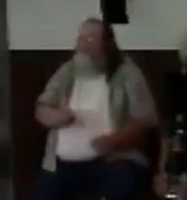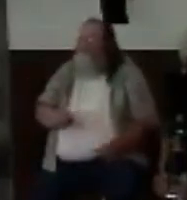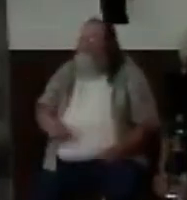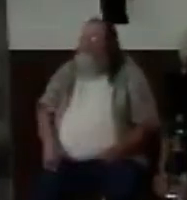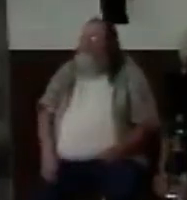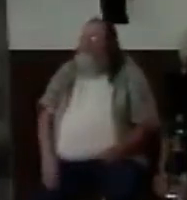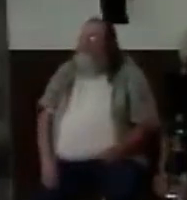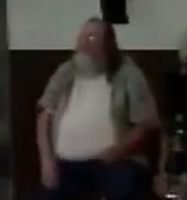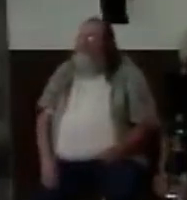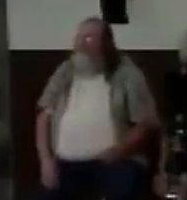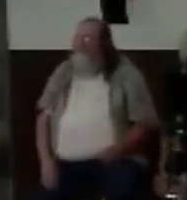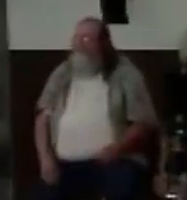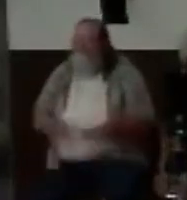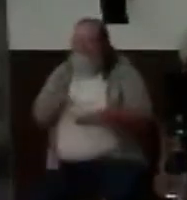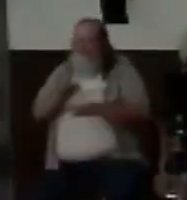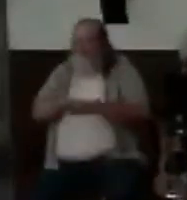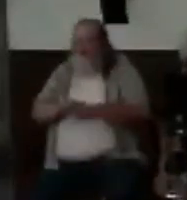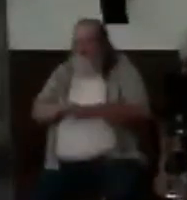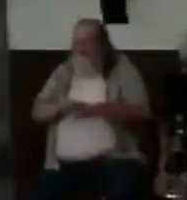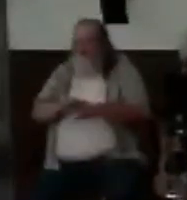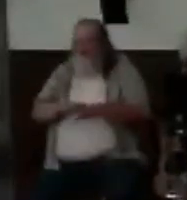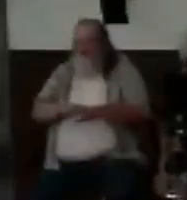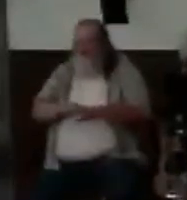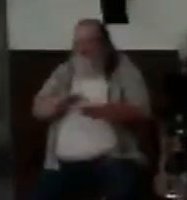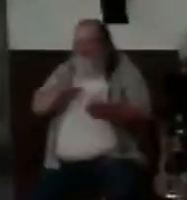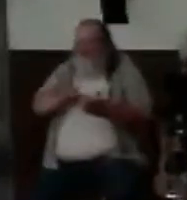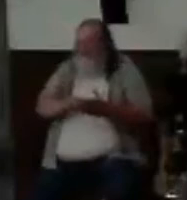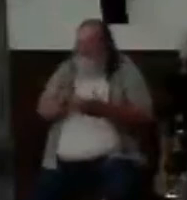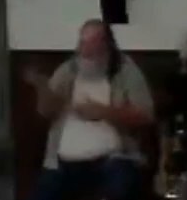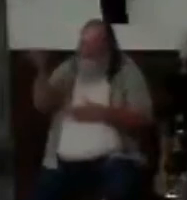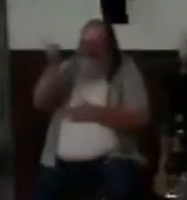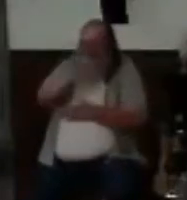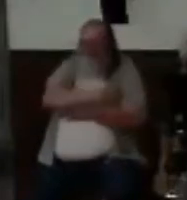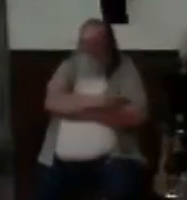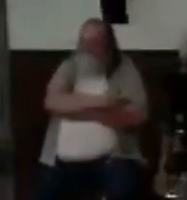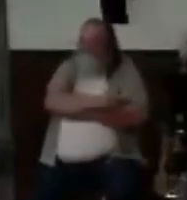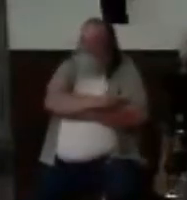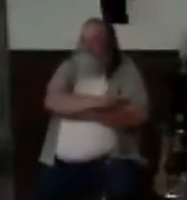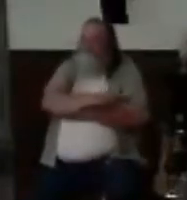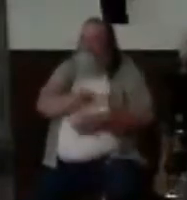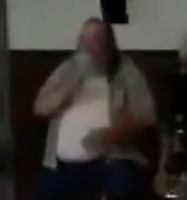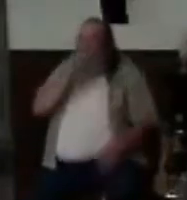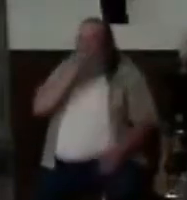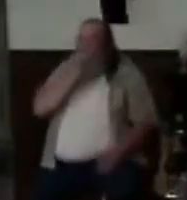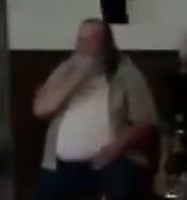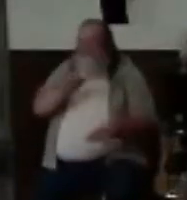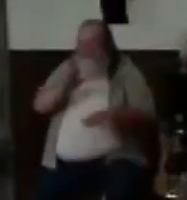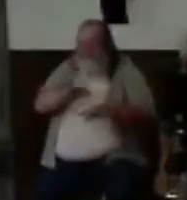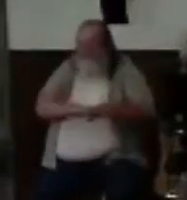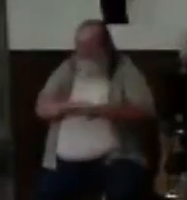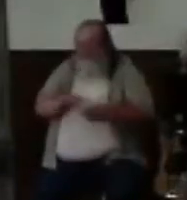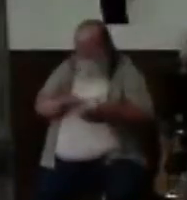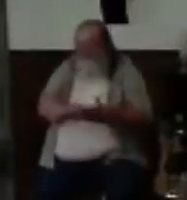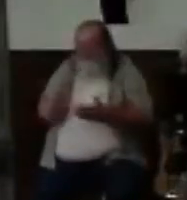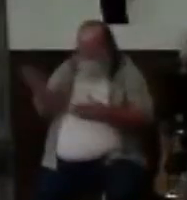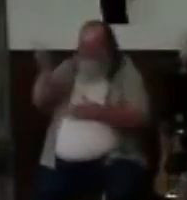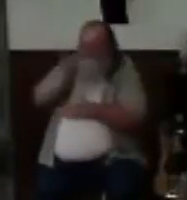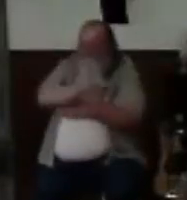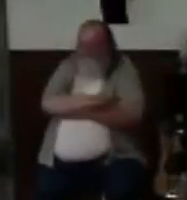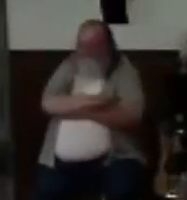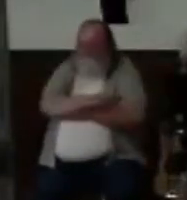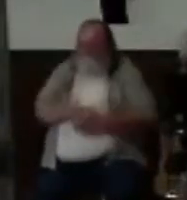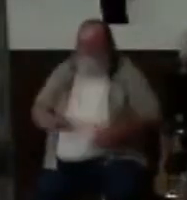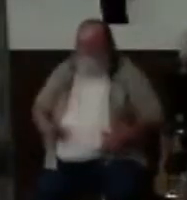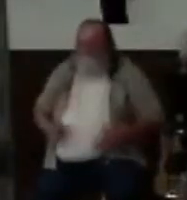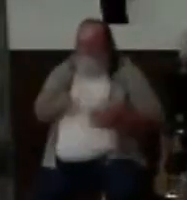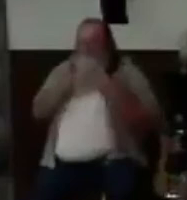9, on that day, this is what they're reciting. Get a picture. Thousands of people are reciting. On that day,